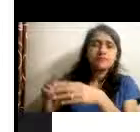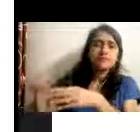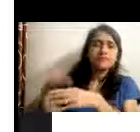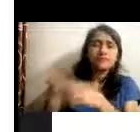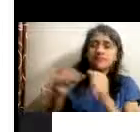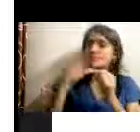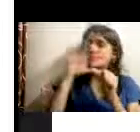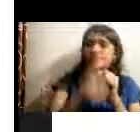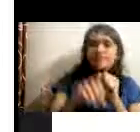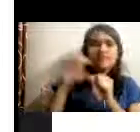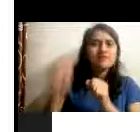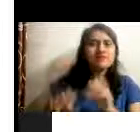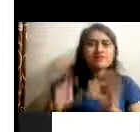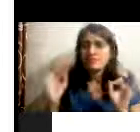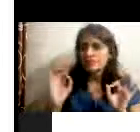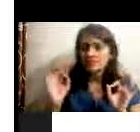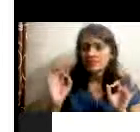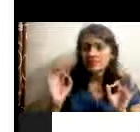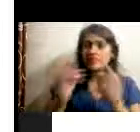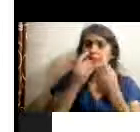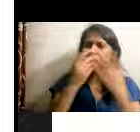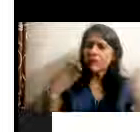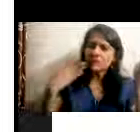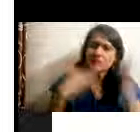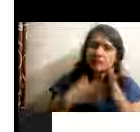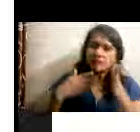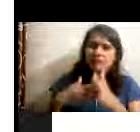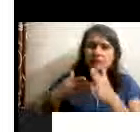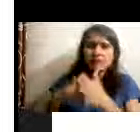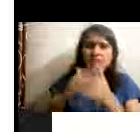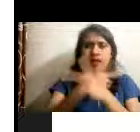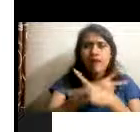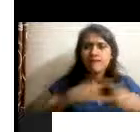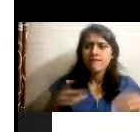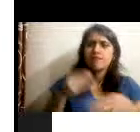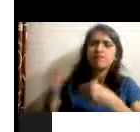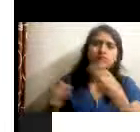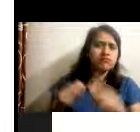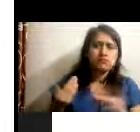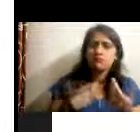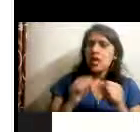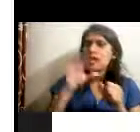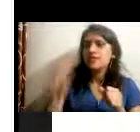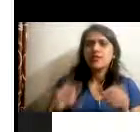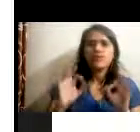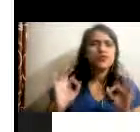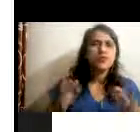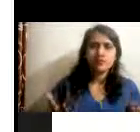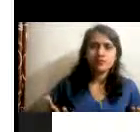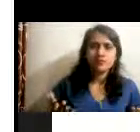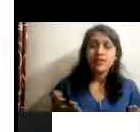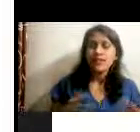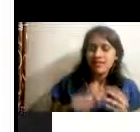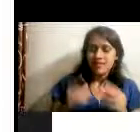accessibility, and they have to encounter a lot of barriers because of the inaccessible infrastructure, and so they never come